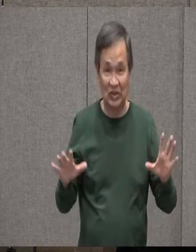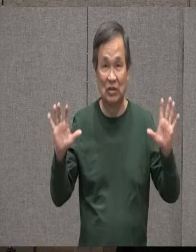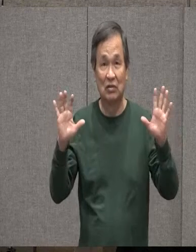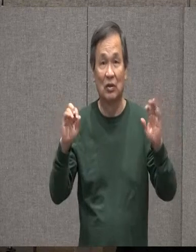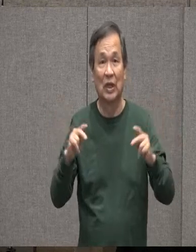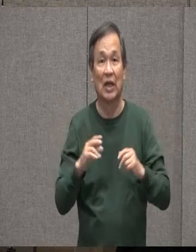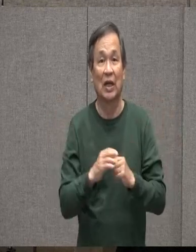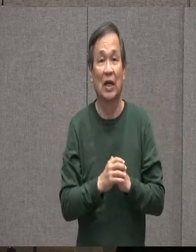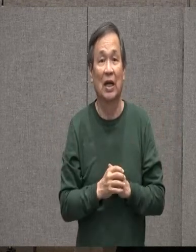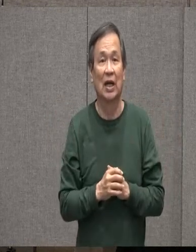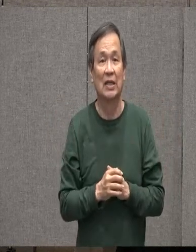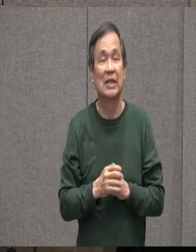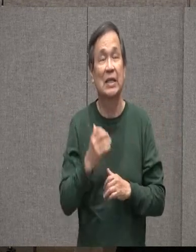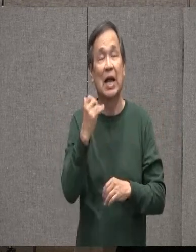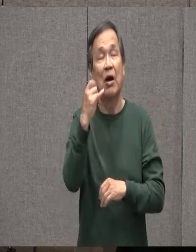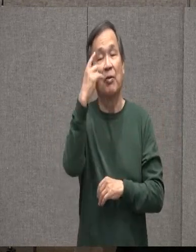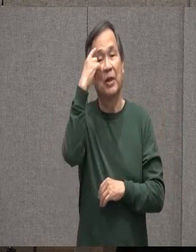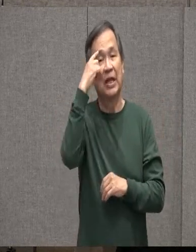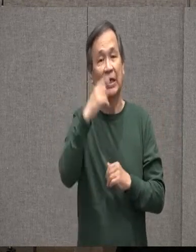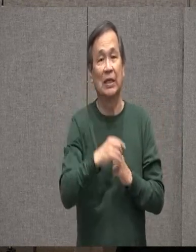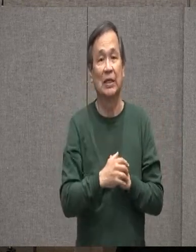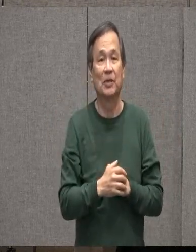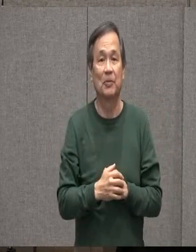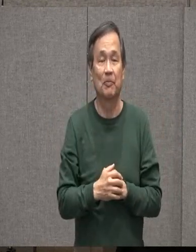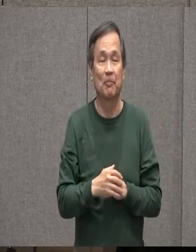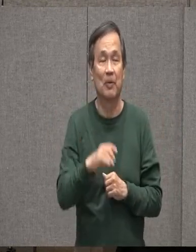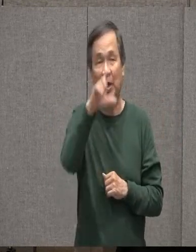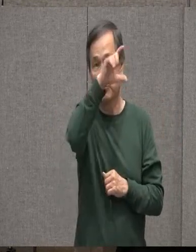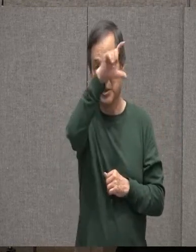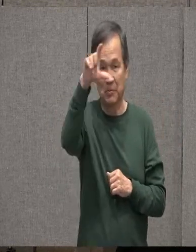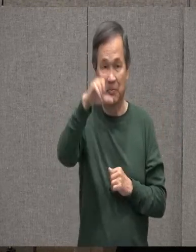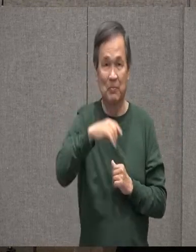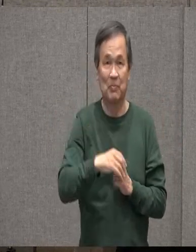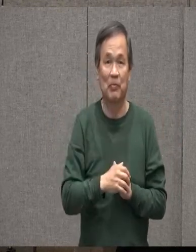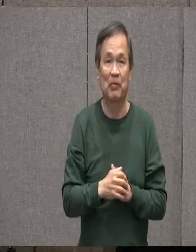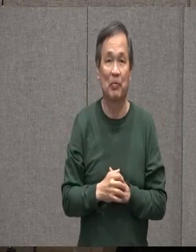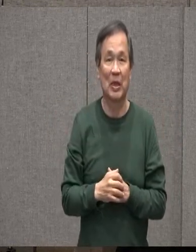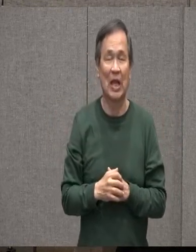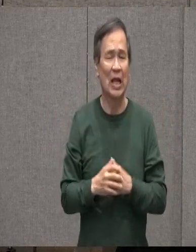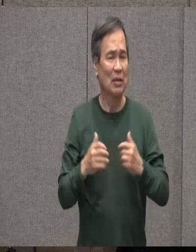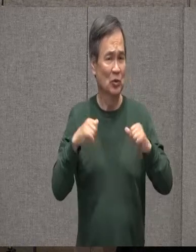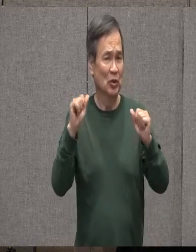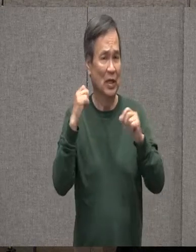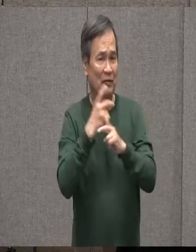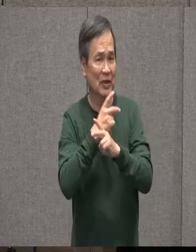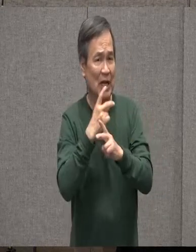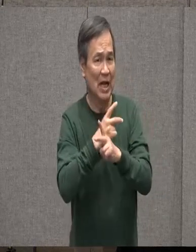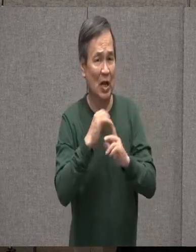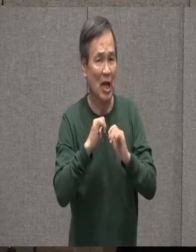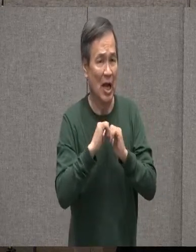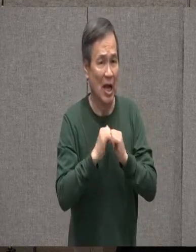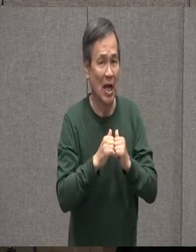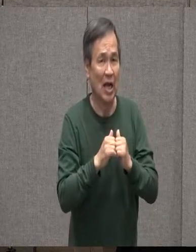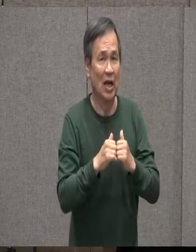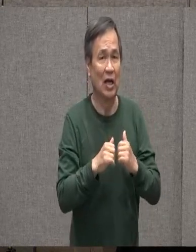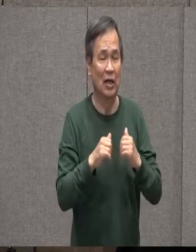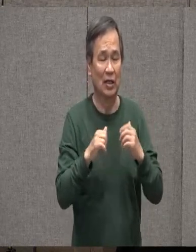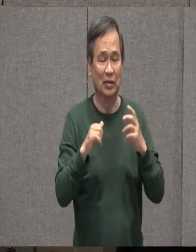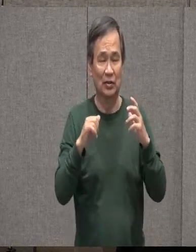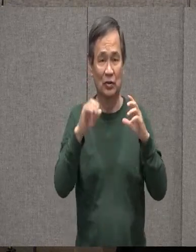way, shape, or form because I cannot duplicate those numbers. So I'm just going to take a hunch, and I'm going to say, let me put a